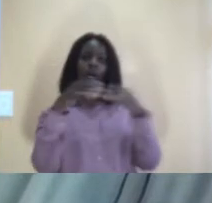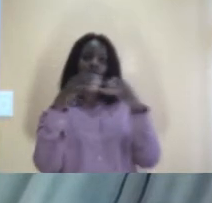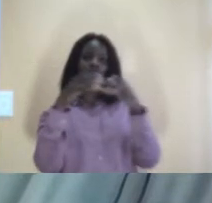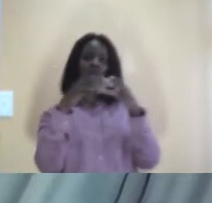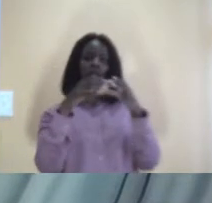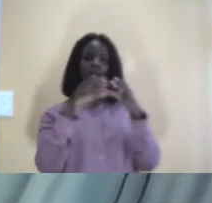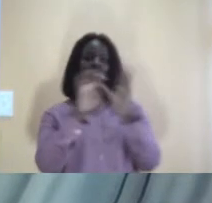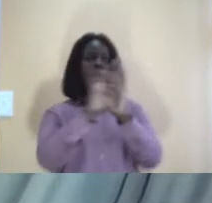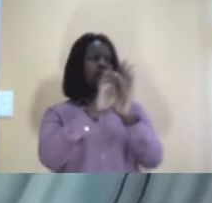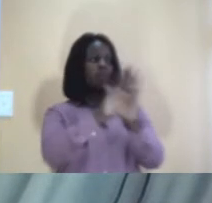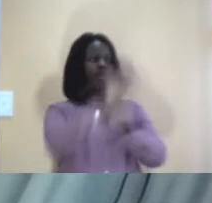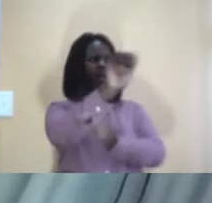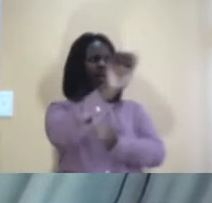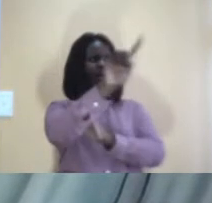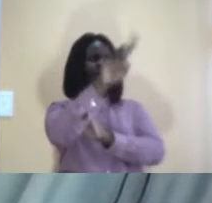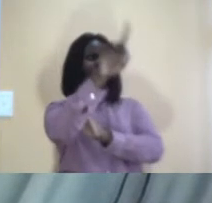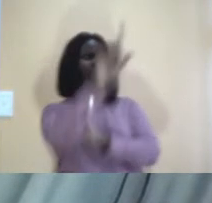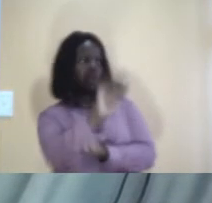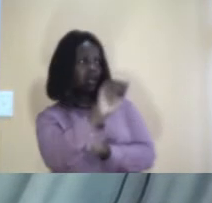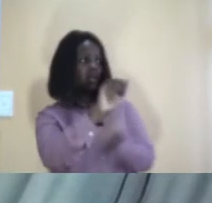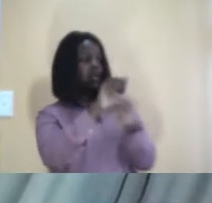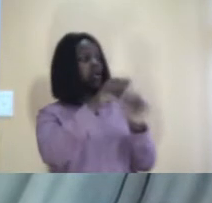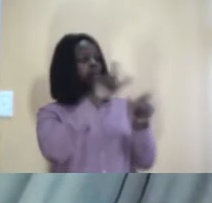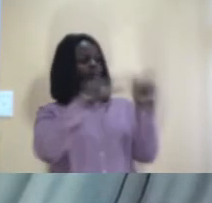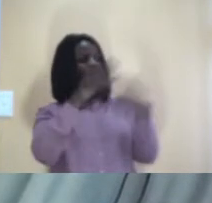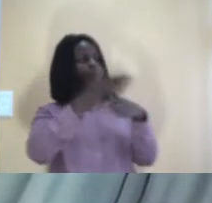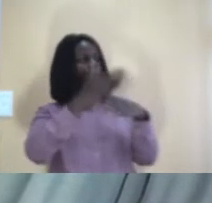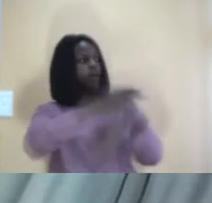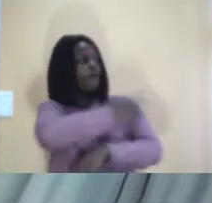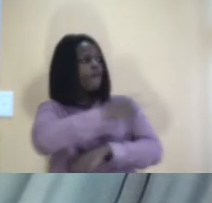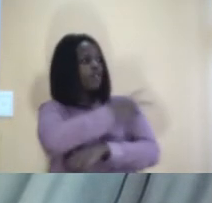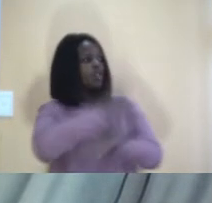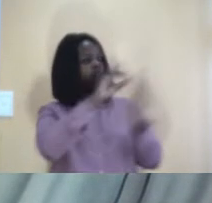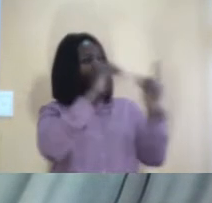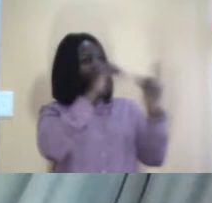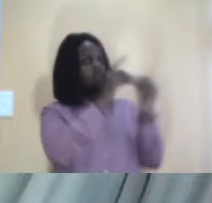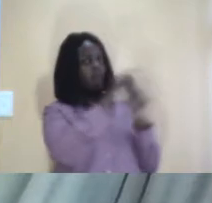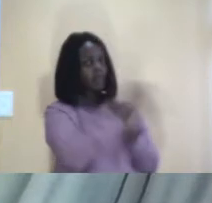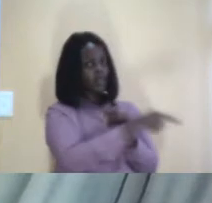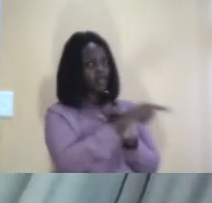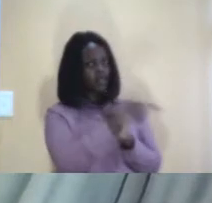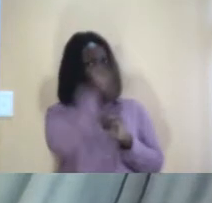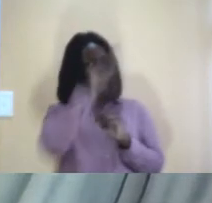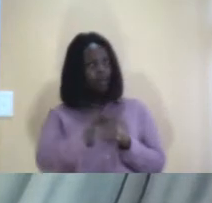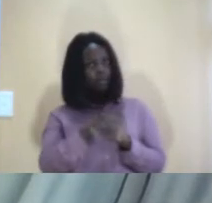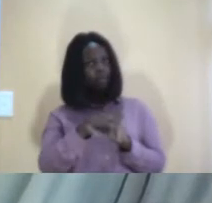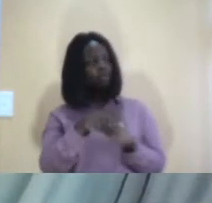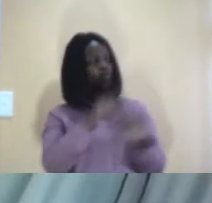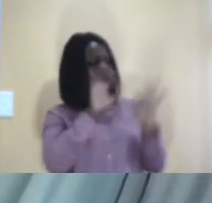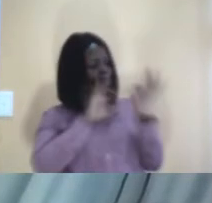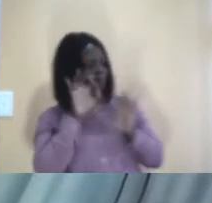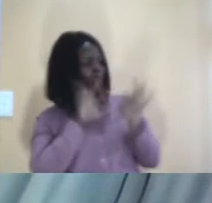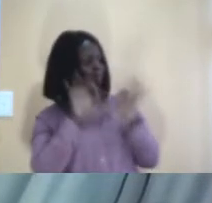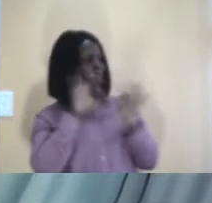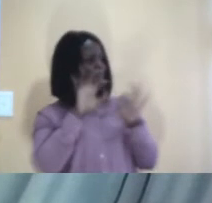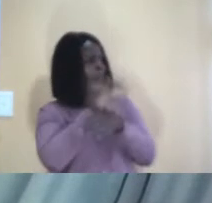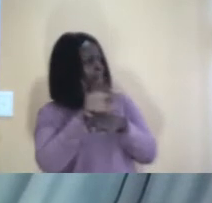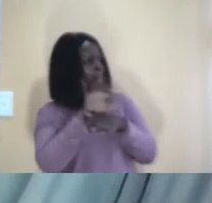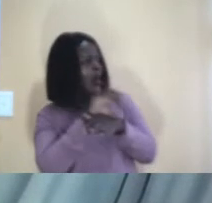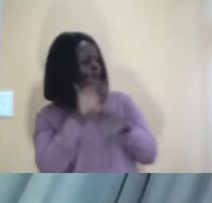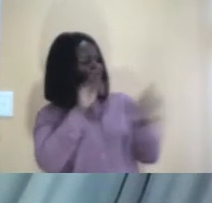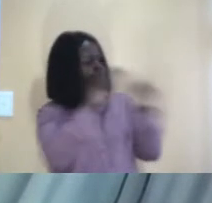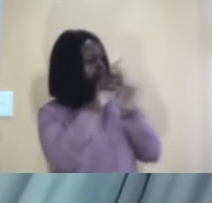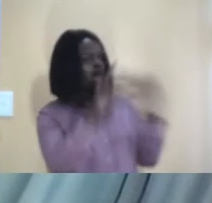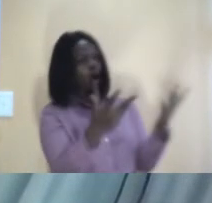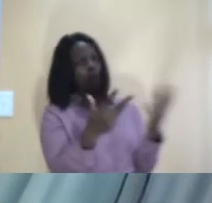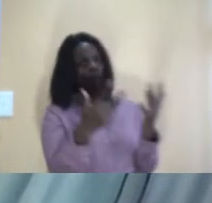and MGIND. The officials of this department were expected to present a turnaround strategy on how they will be fixed the